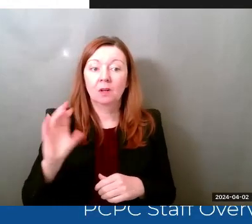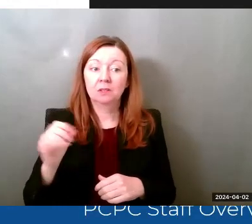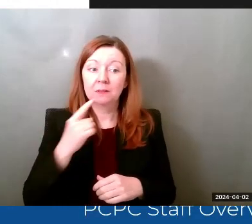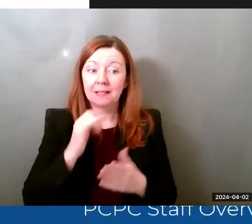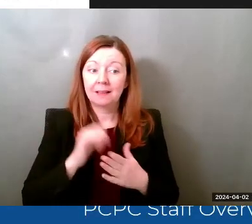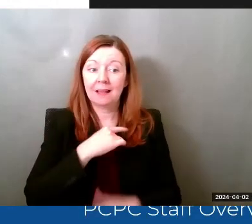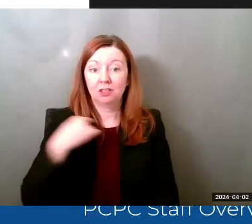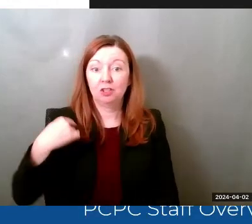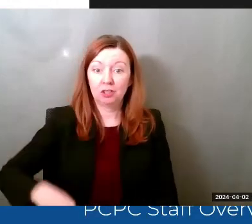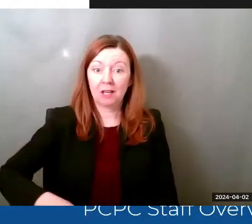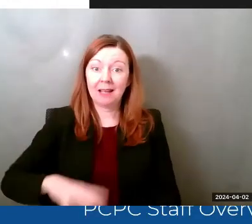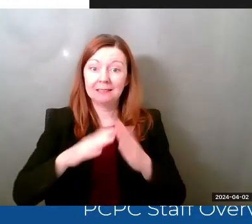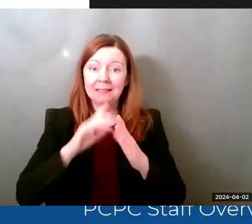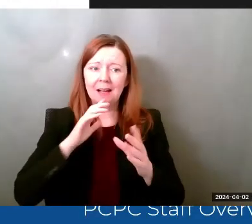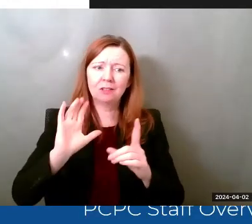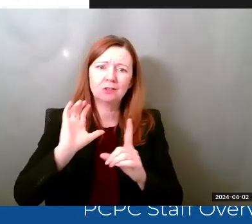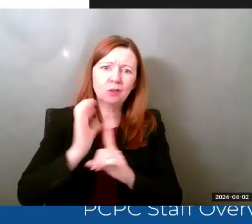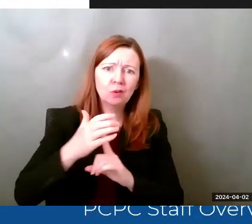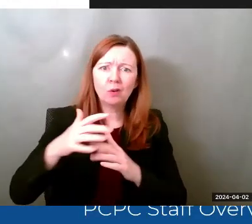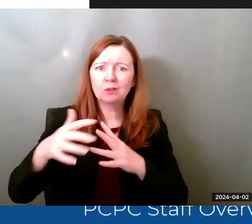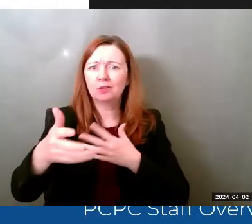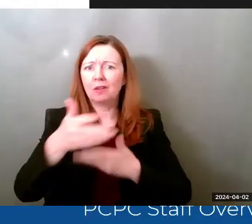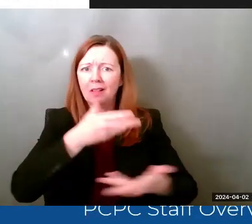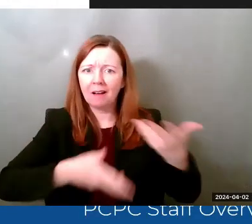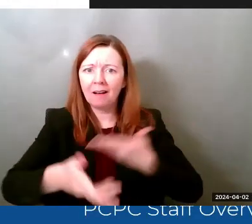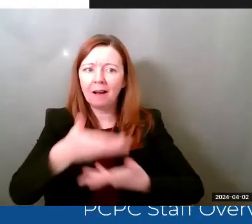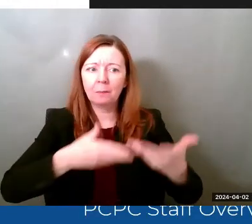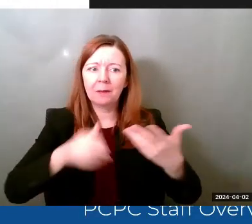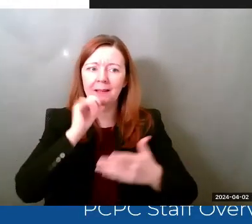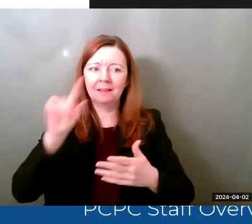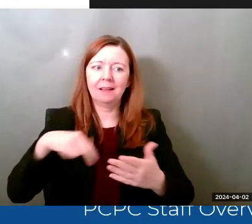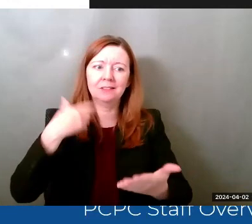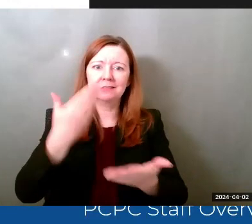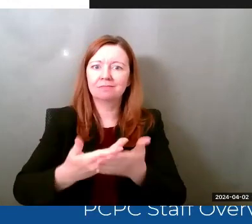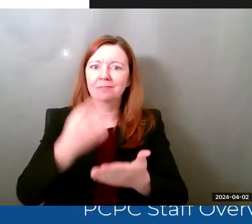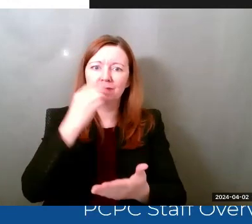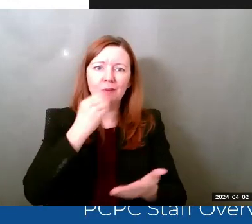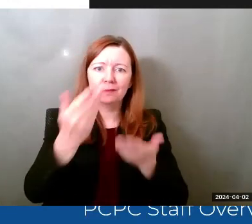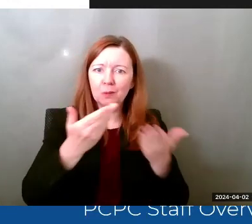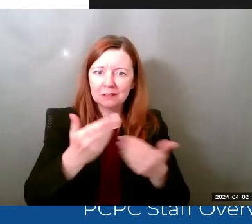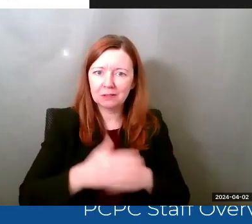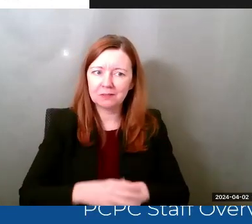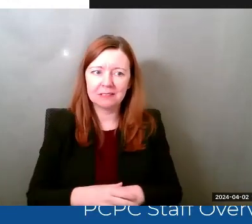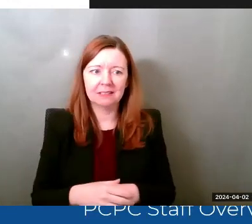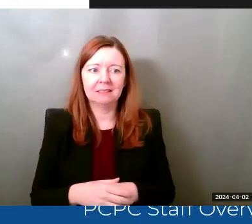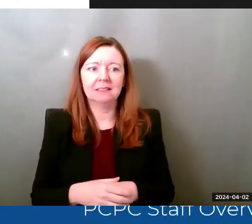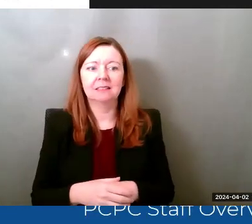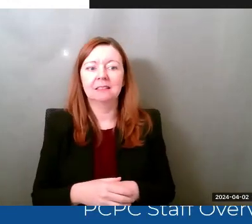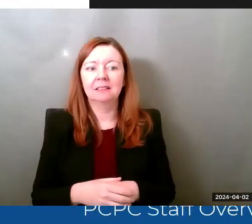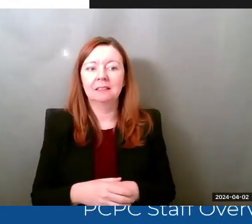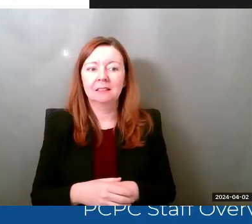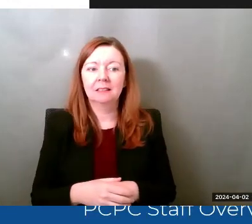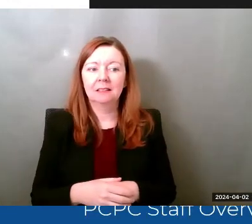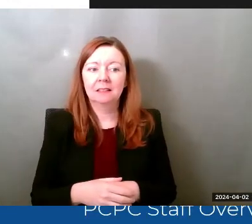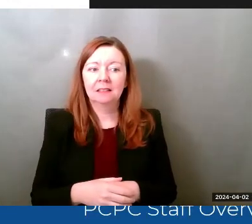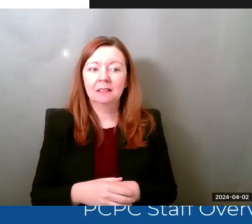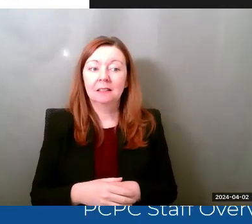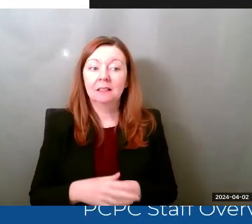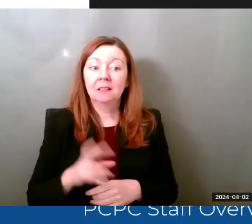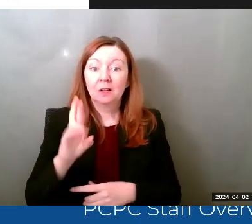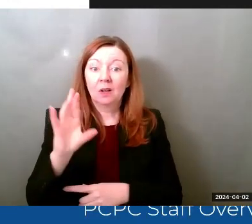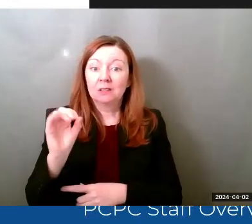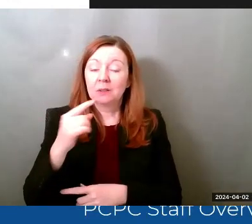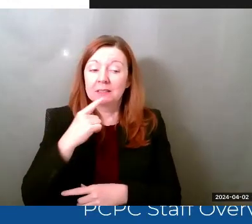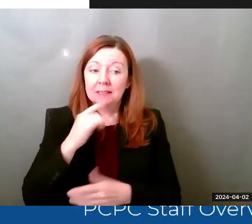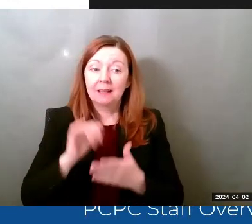that Chinatown is a cultural hub and not just a destination for food and services. The RCO